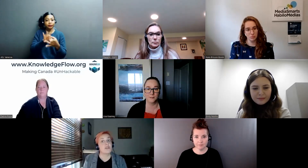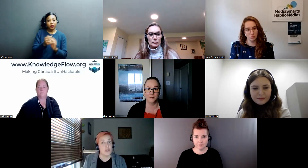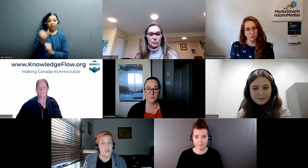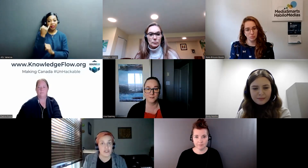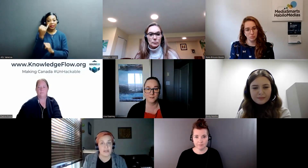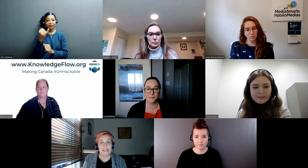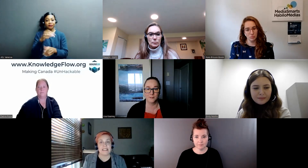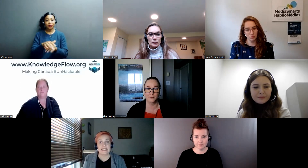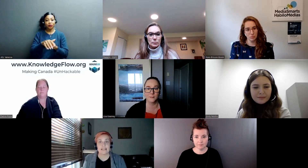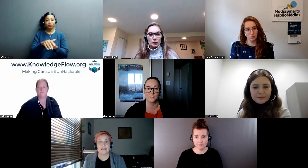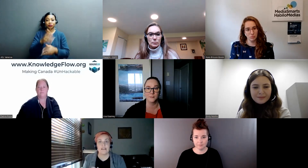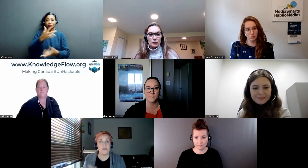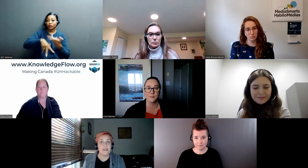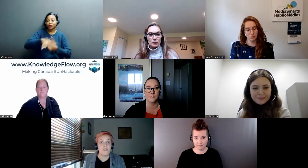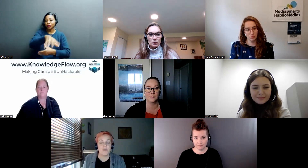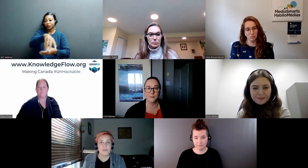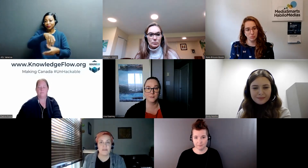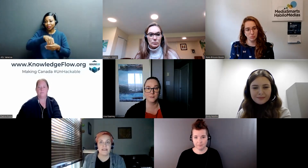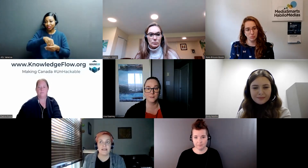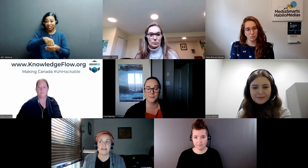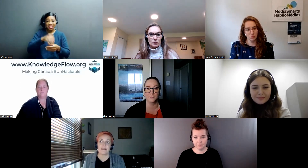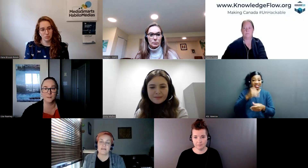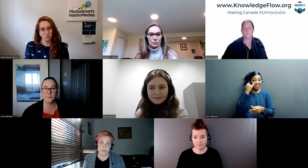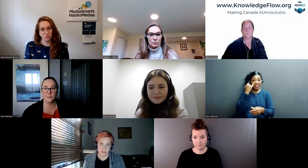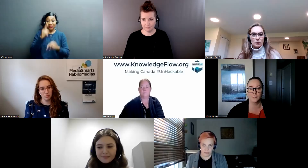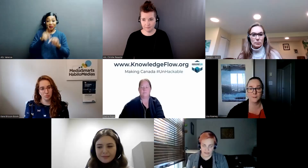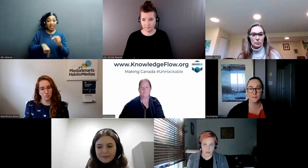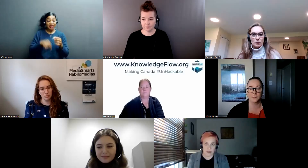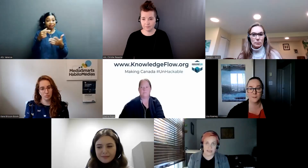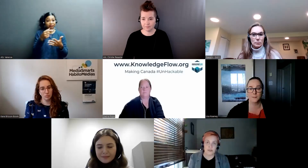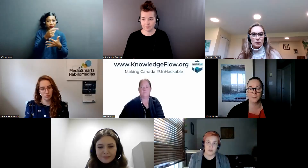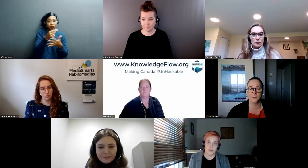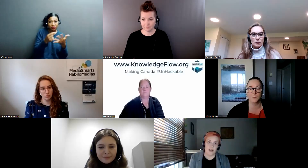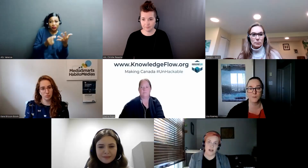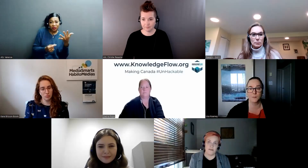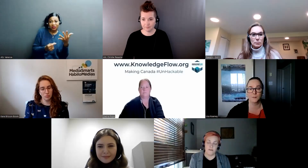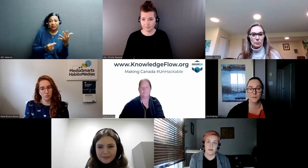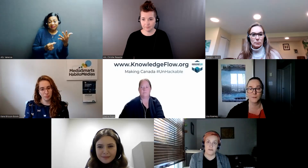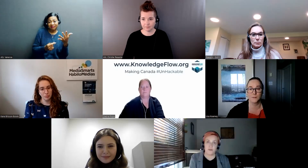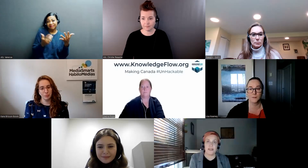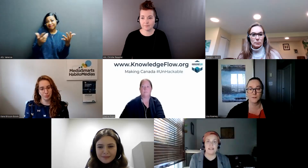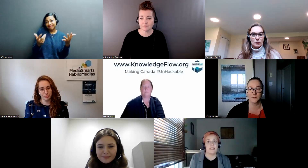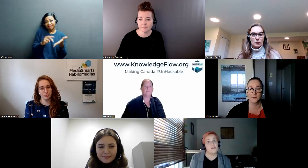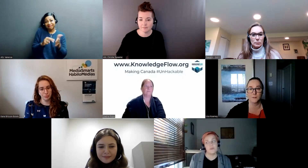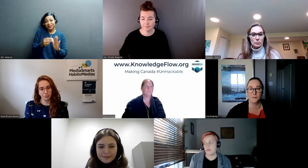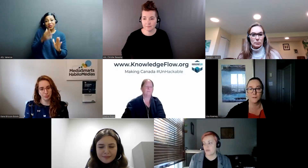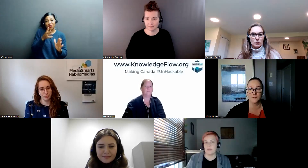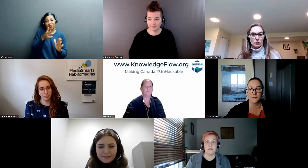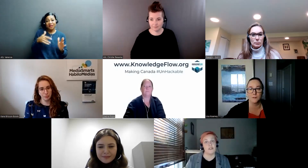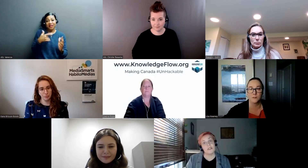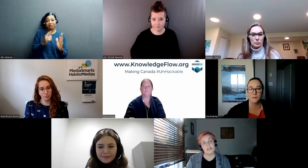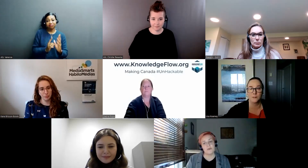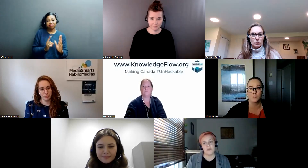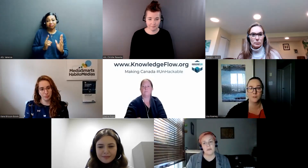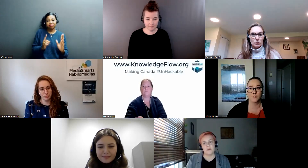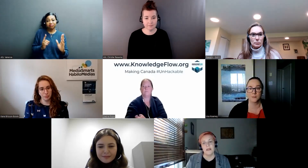idea of social inclusion because if you can't do all those everyday things little by little you kind of fall off to the Wayside and you lose your